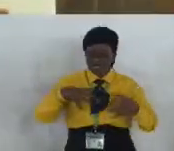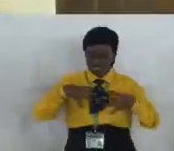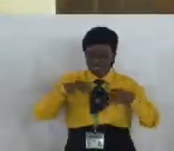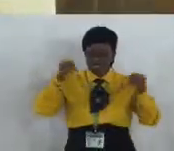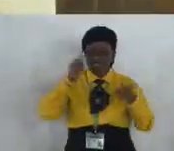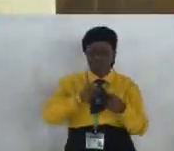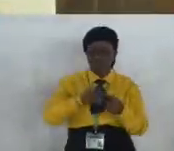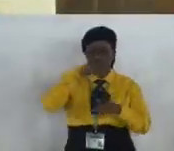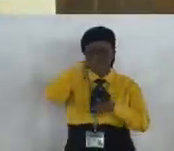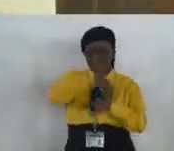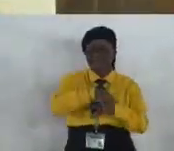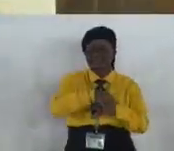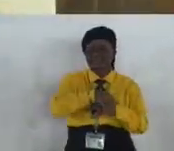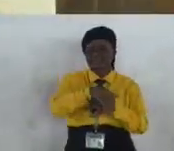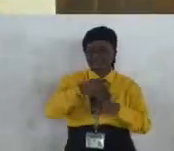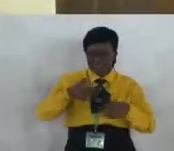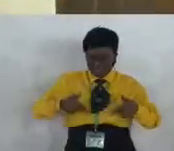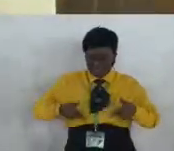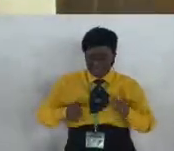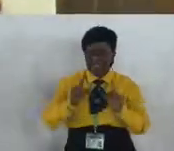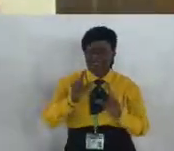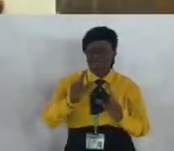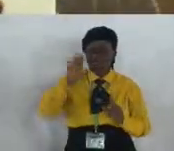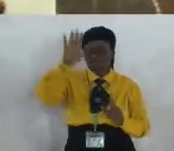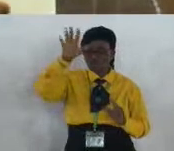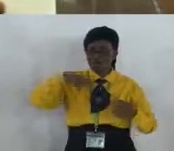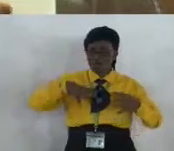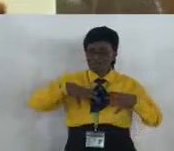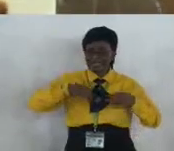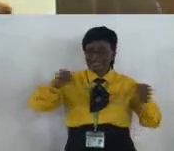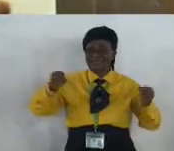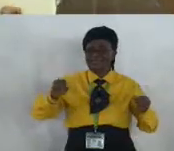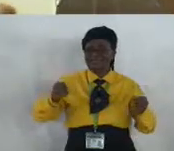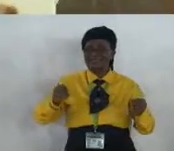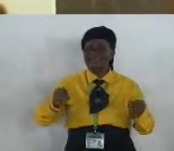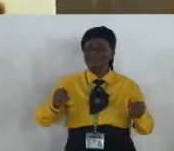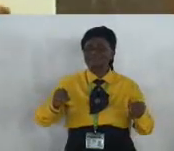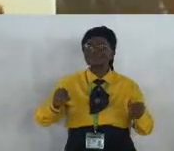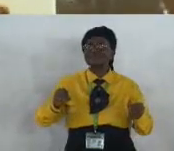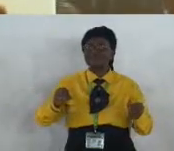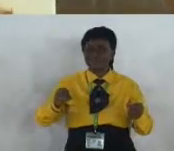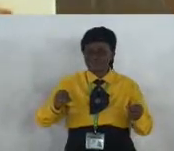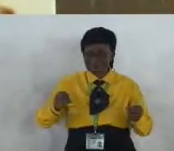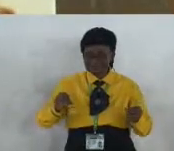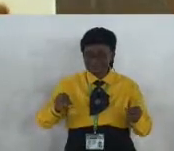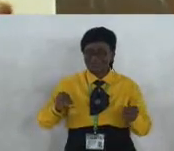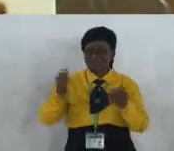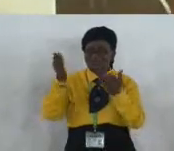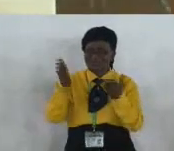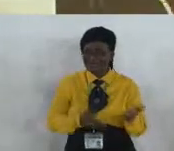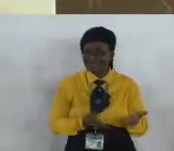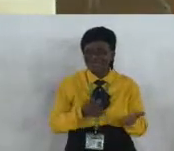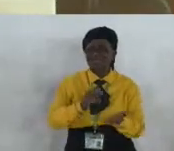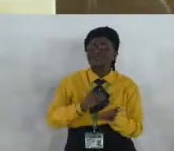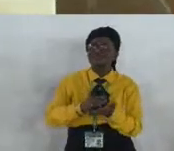Let your healing wind blow, Lord. Let your healing wind blow.